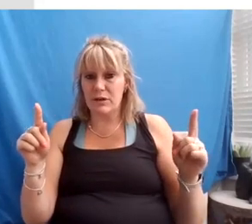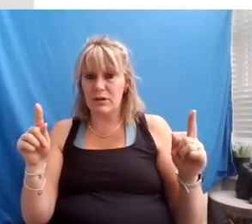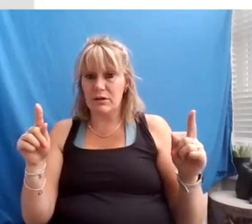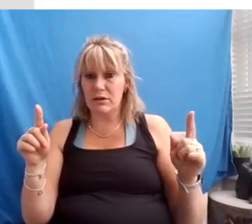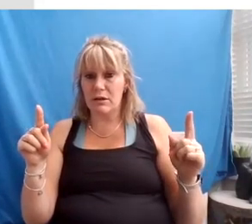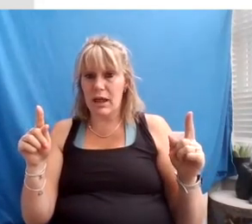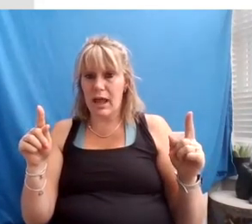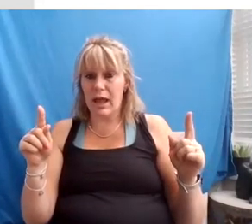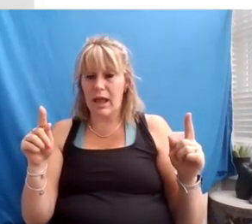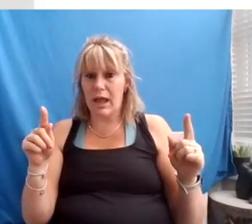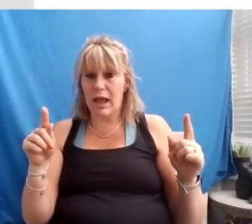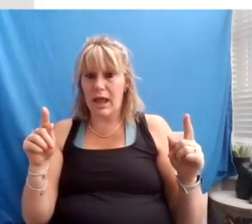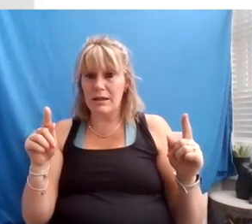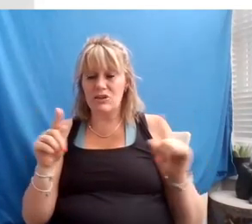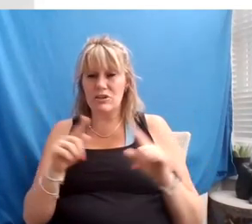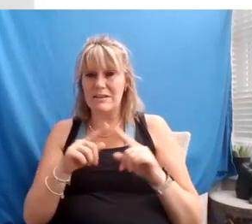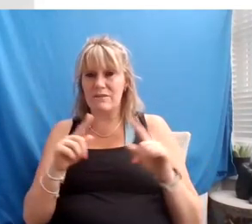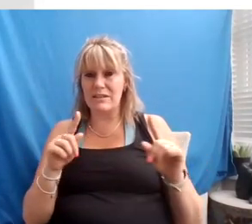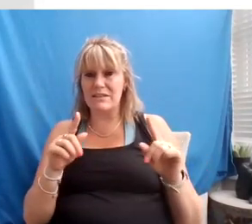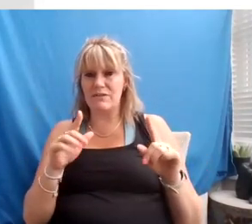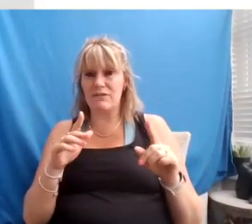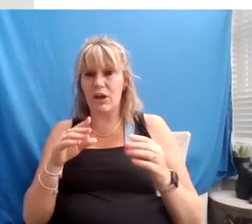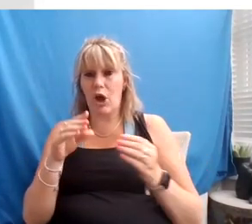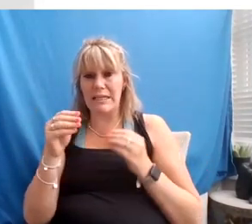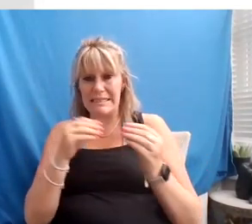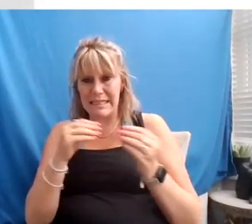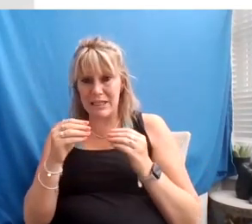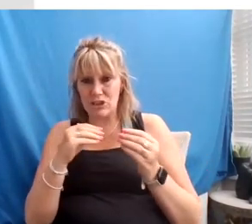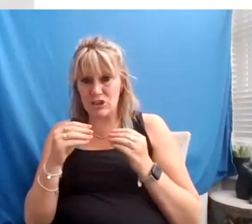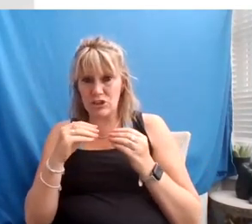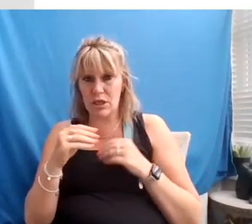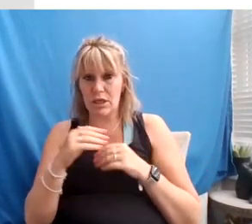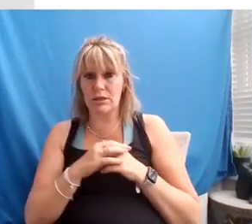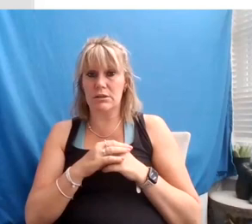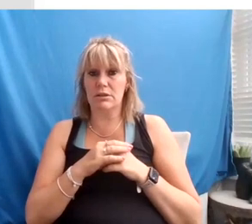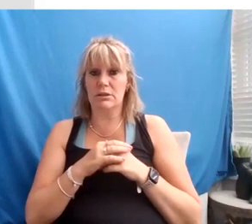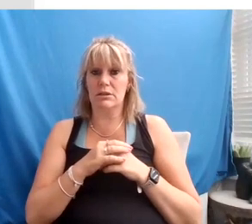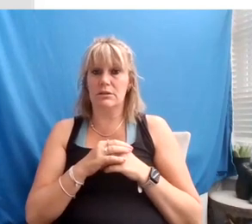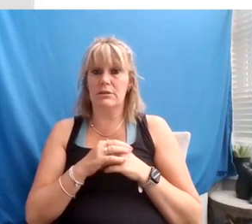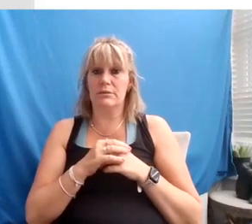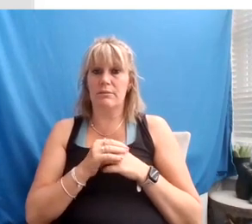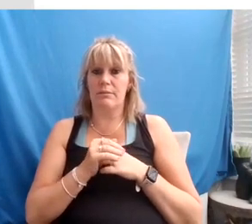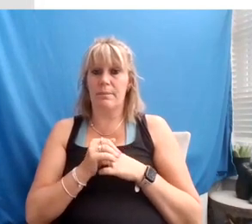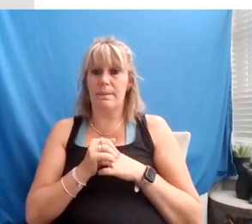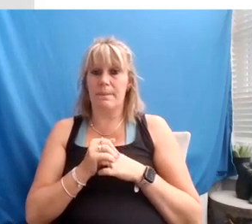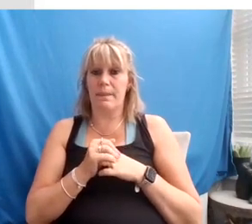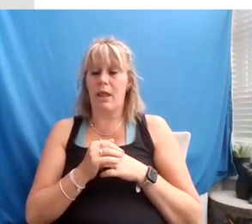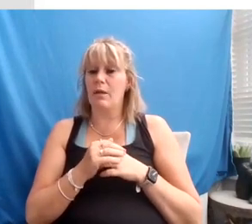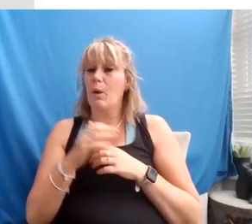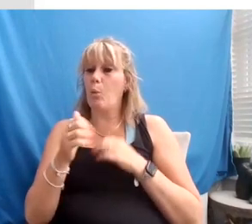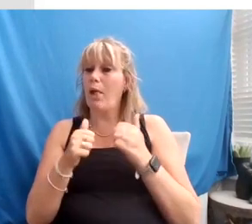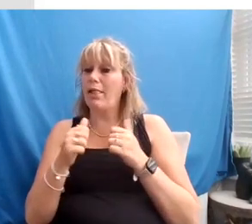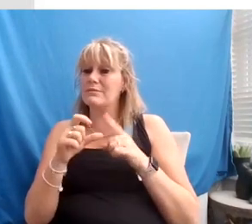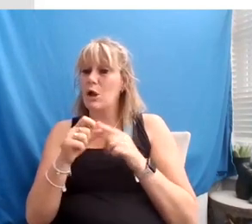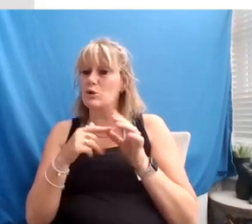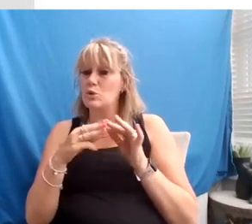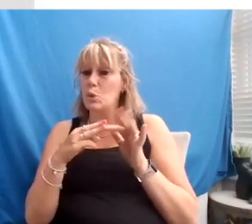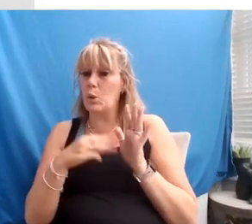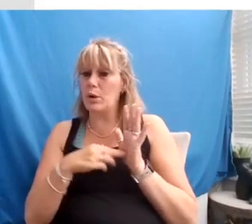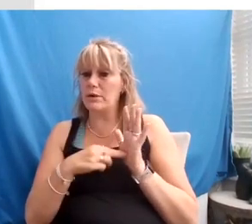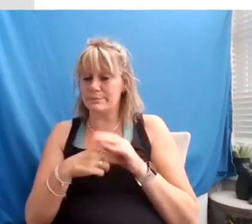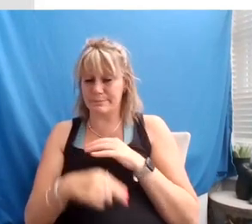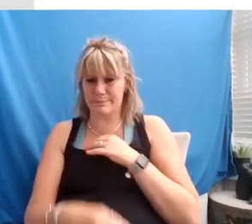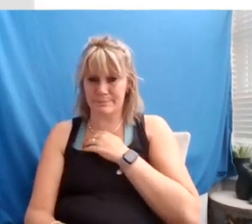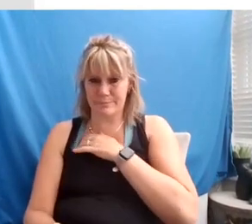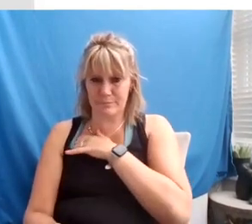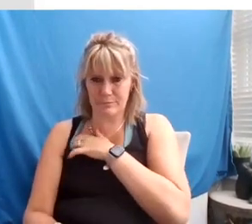it just gives the rest of it a completely different texture. But anyway, well done, Dawn. Thank you, Jude. Thank you. Got